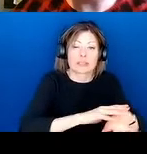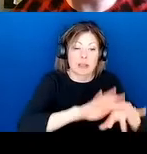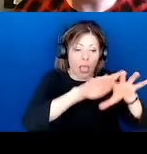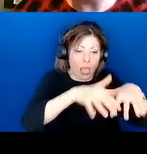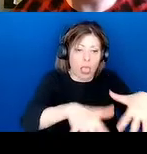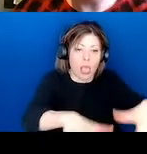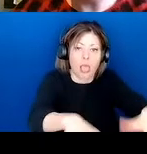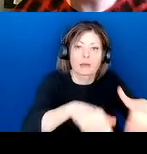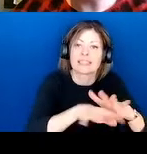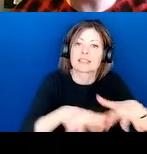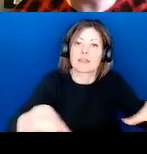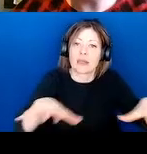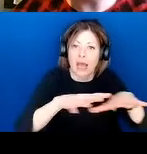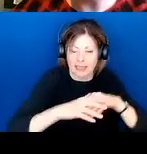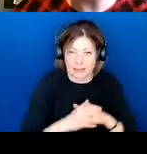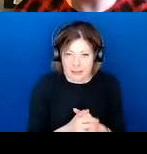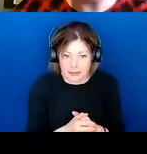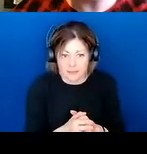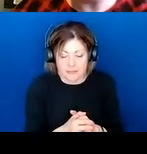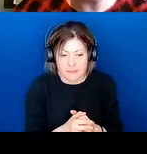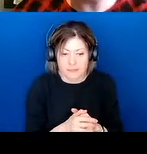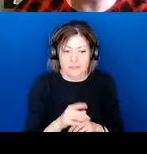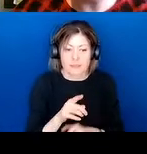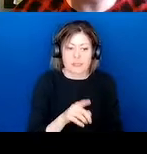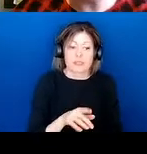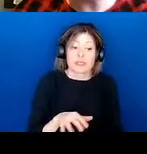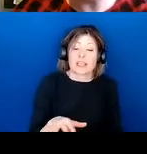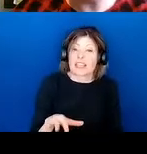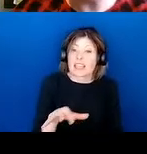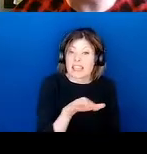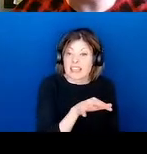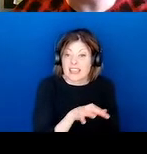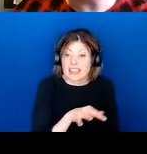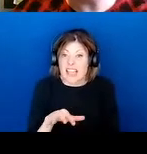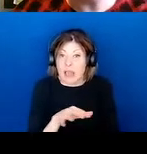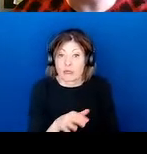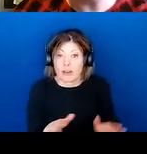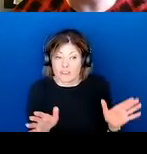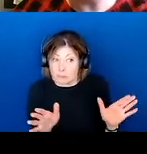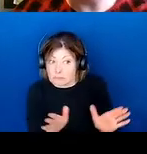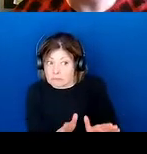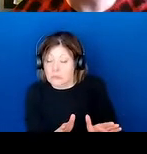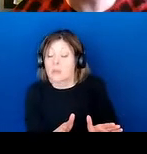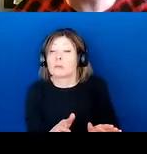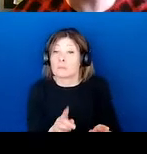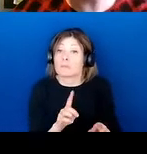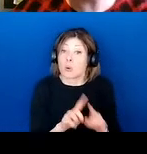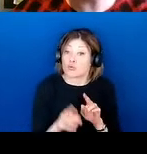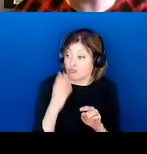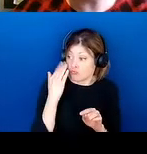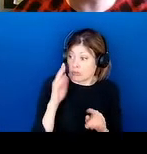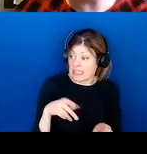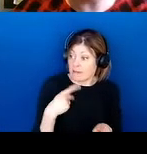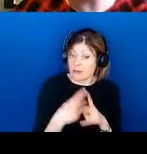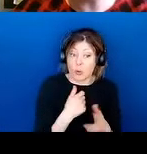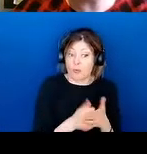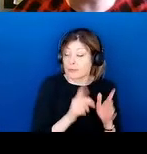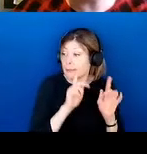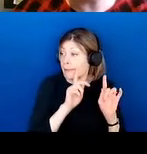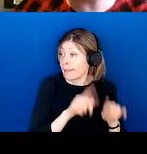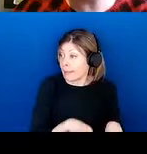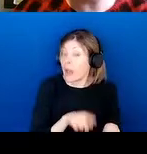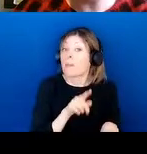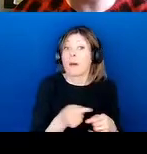Although small and often overlooked by 21st century visitors, this feature was considered in the